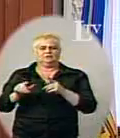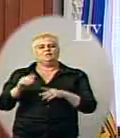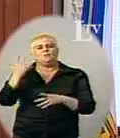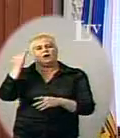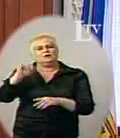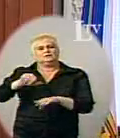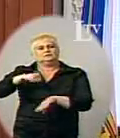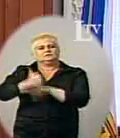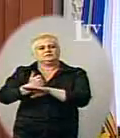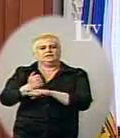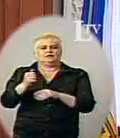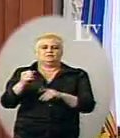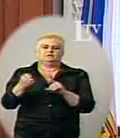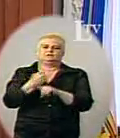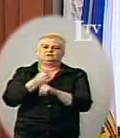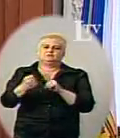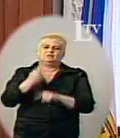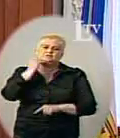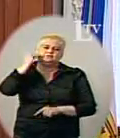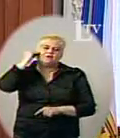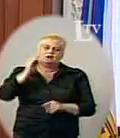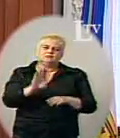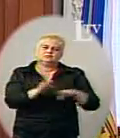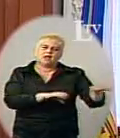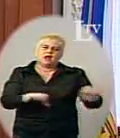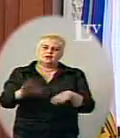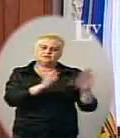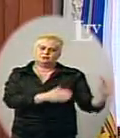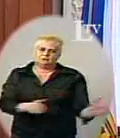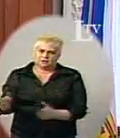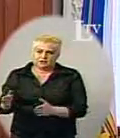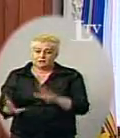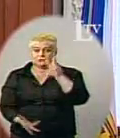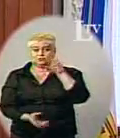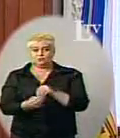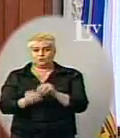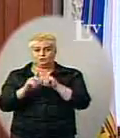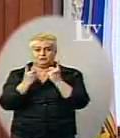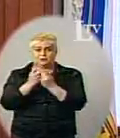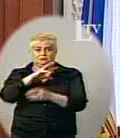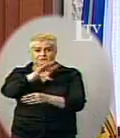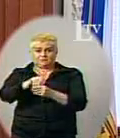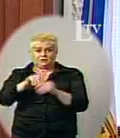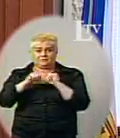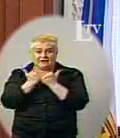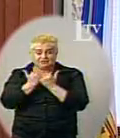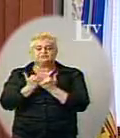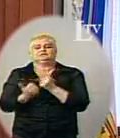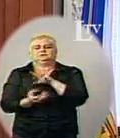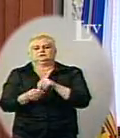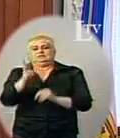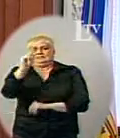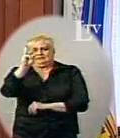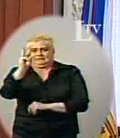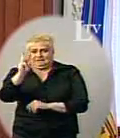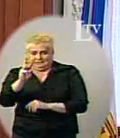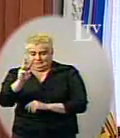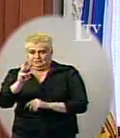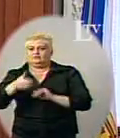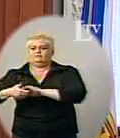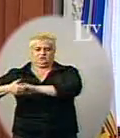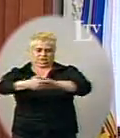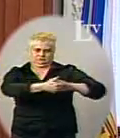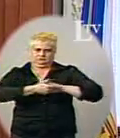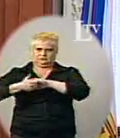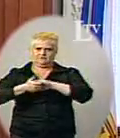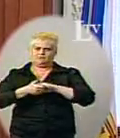Plan begins in earnest. The plan involves 16 departments and agencies of government working together to